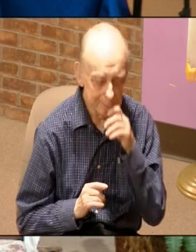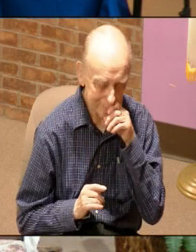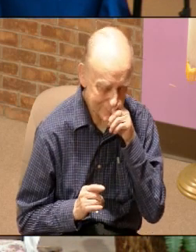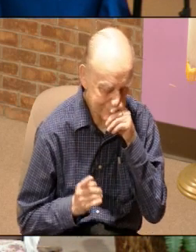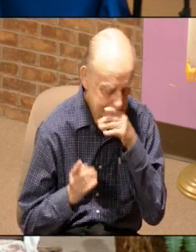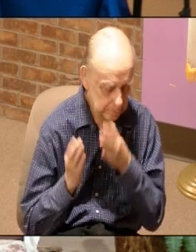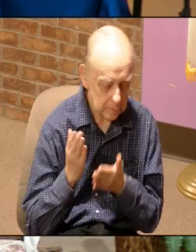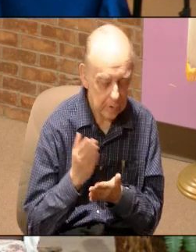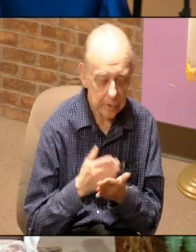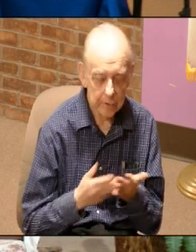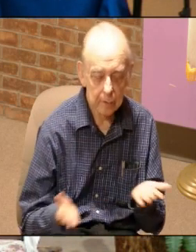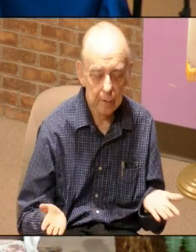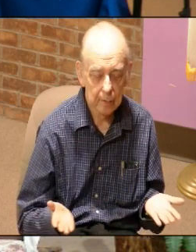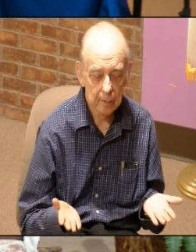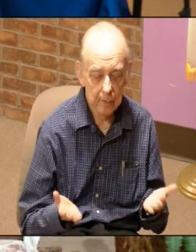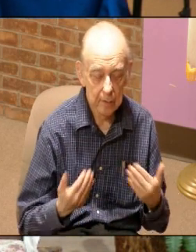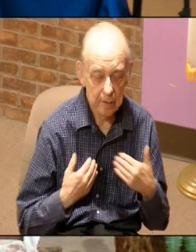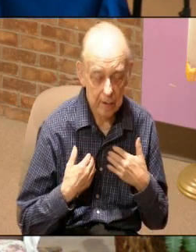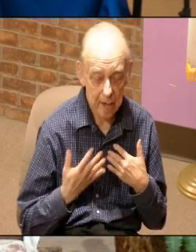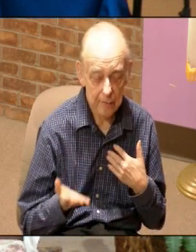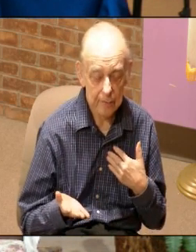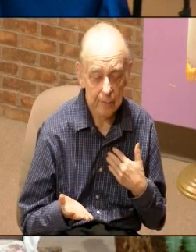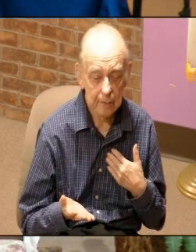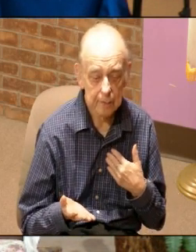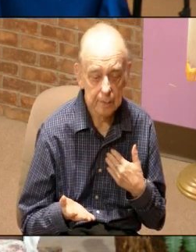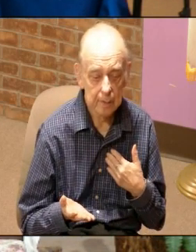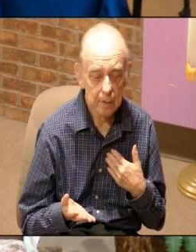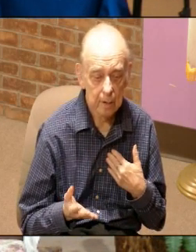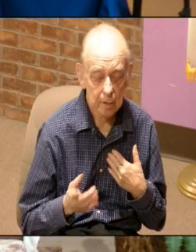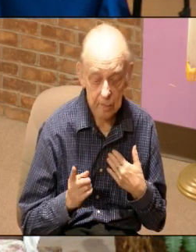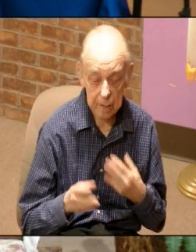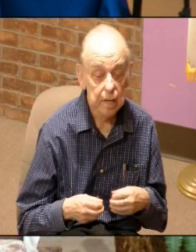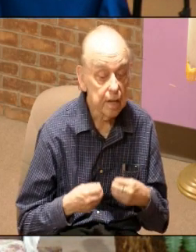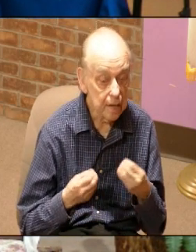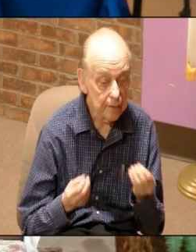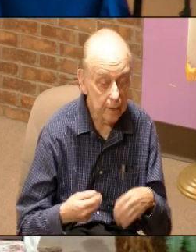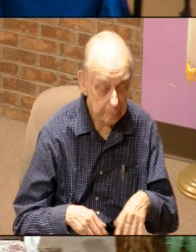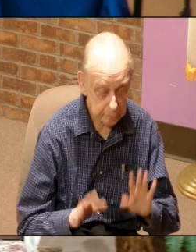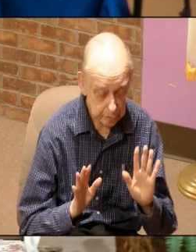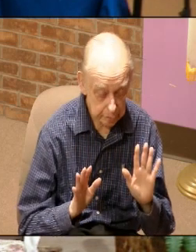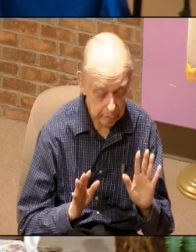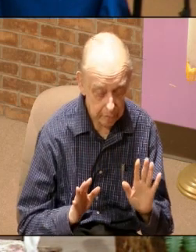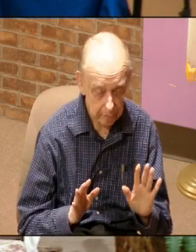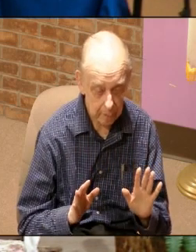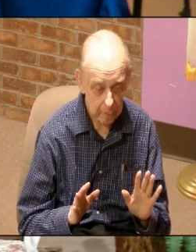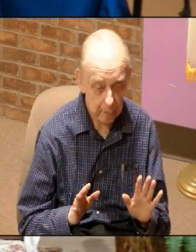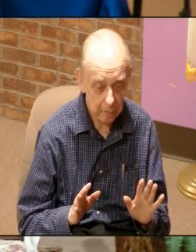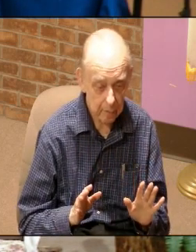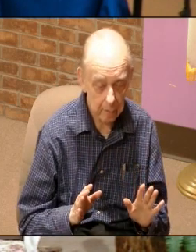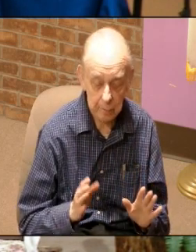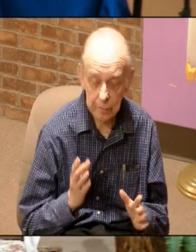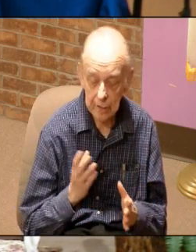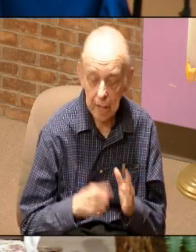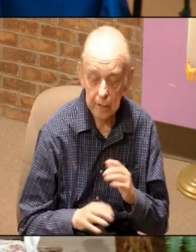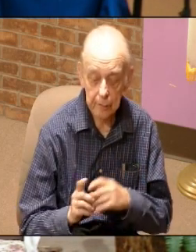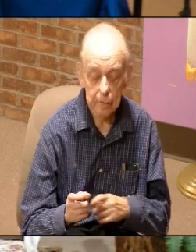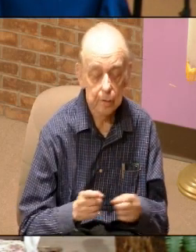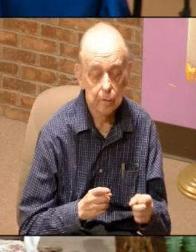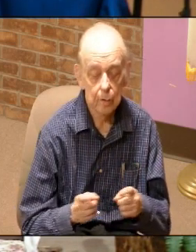what are some of the things that you had to give up that was out of your control